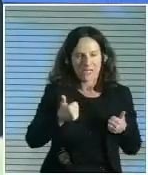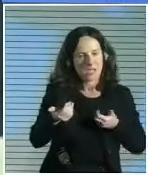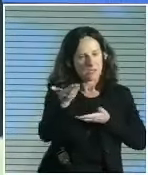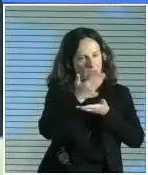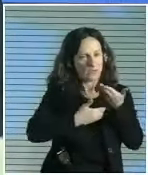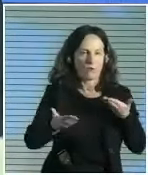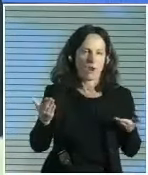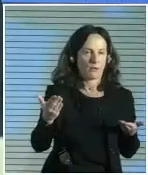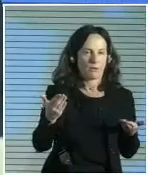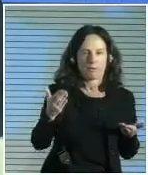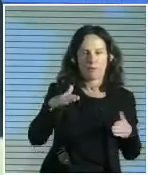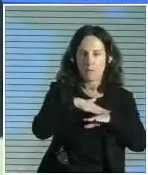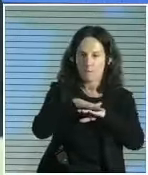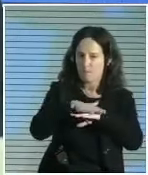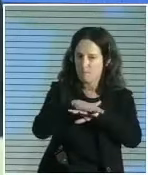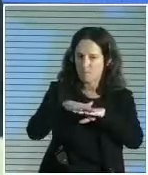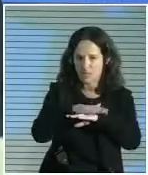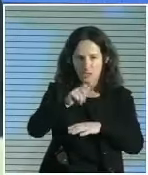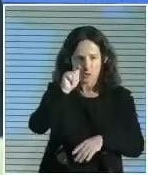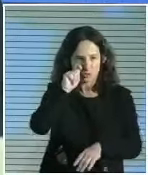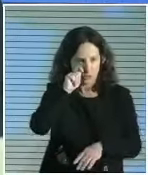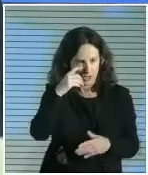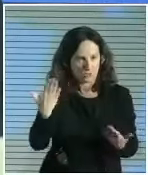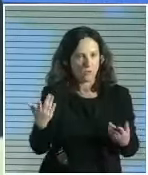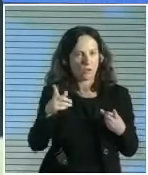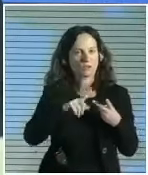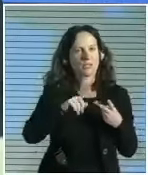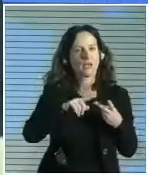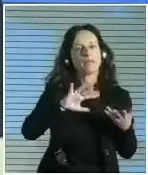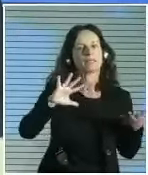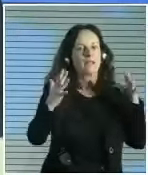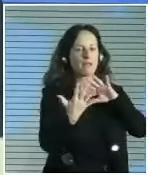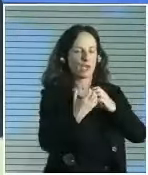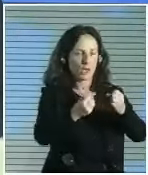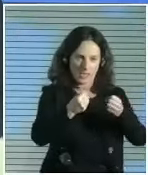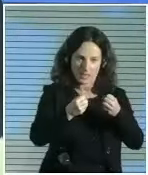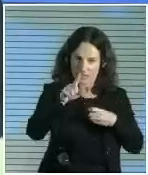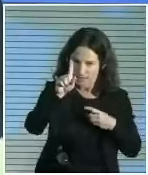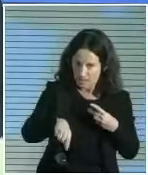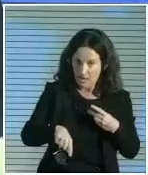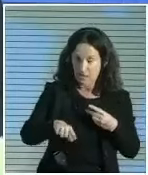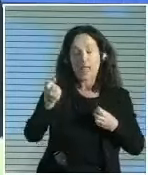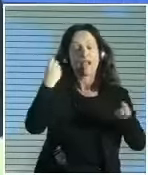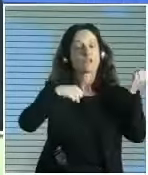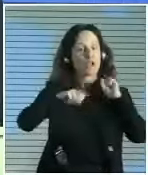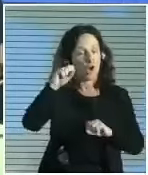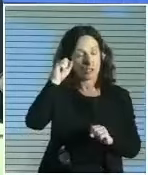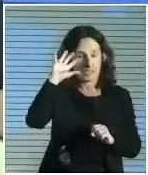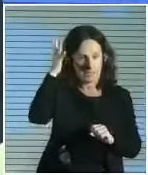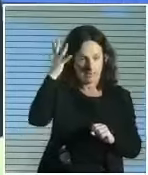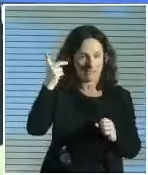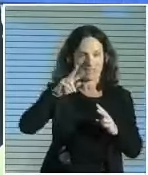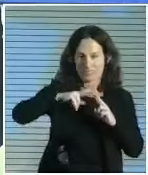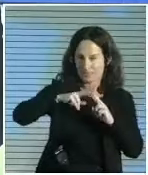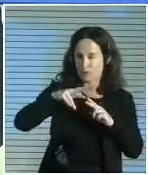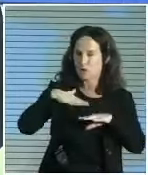of Energy Transition and Climate Action. For me, this is a really important topic. We were